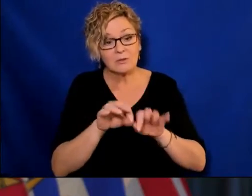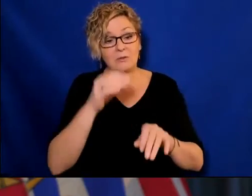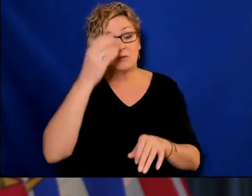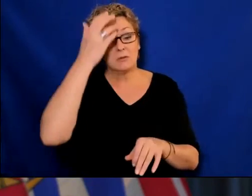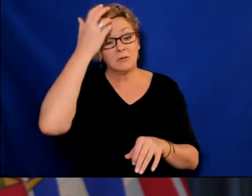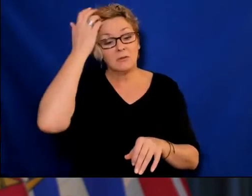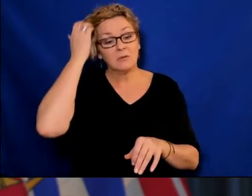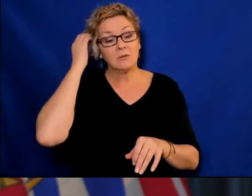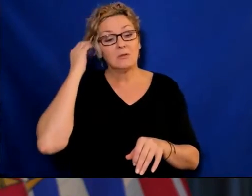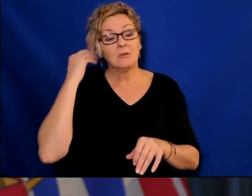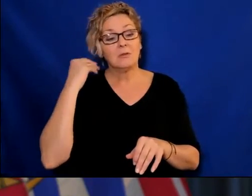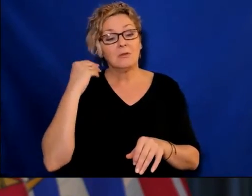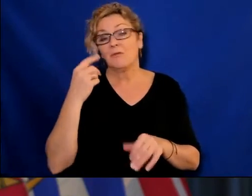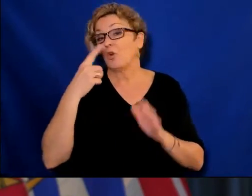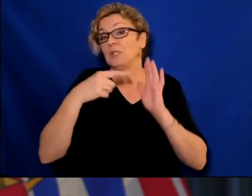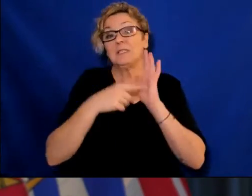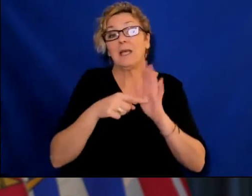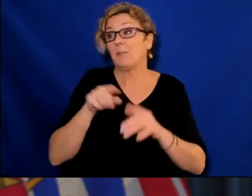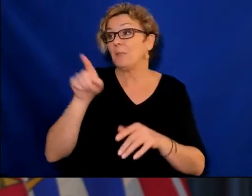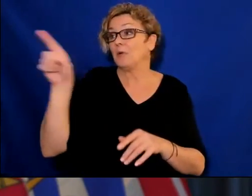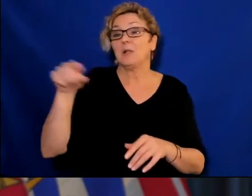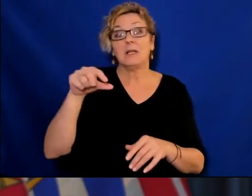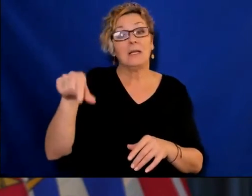and that the onus is on businesses